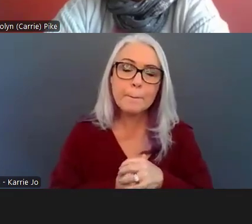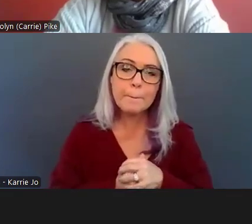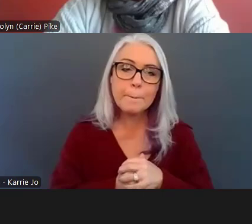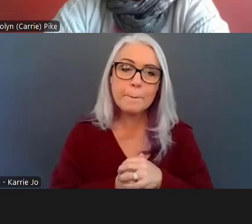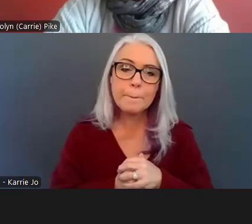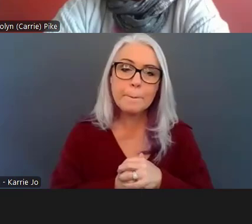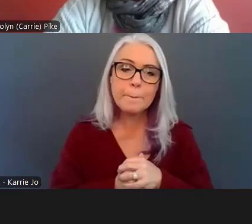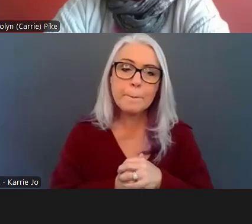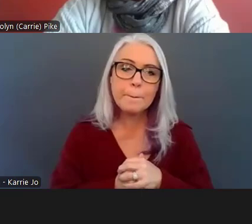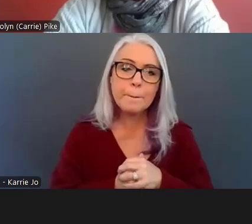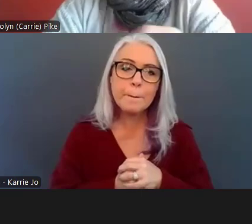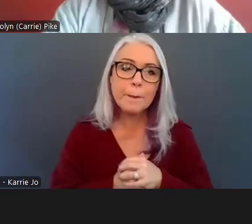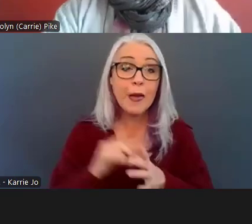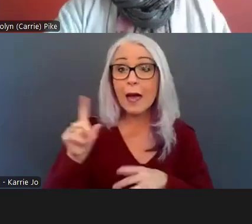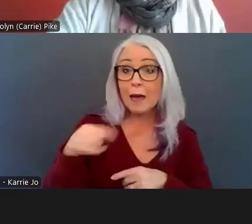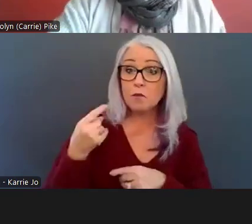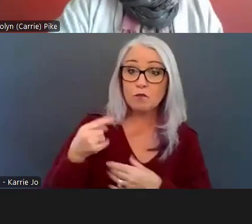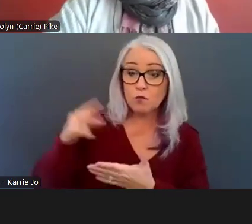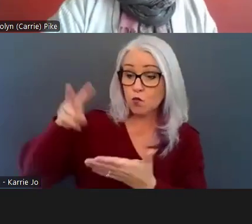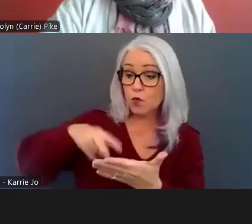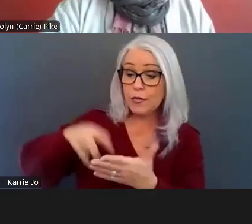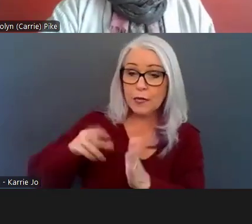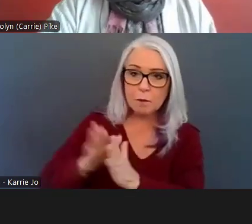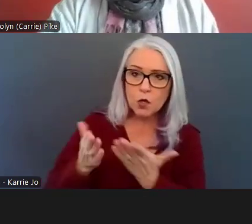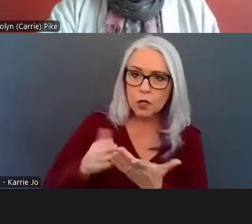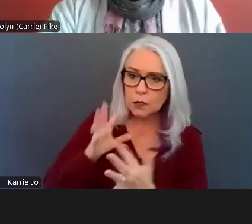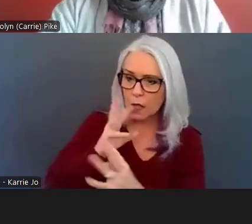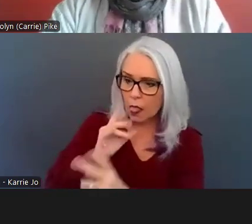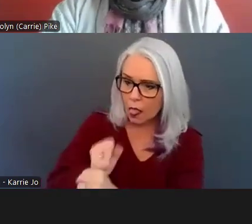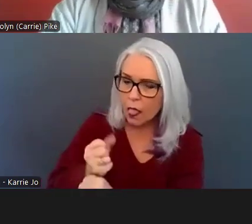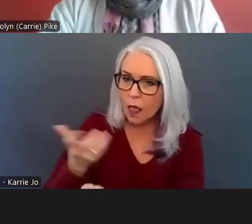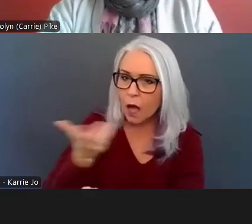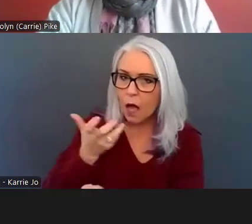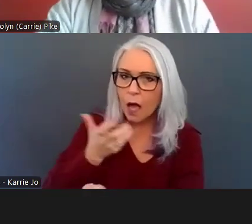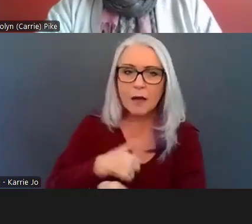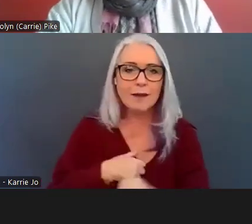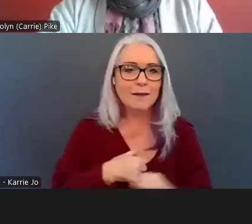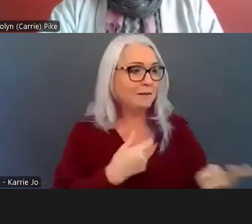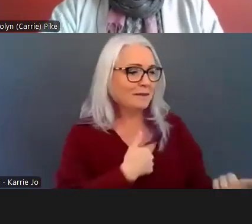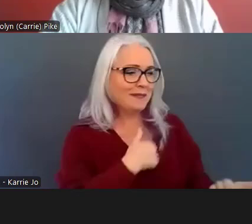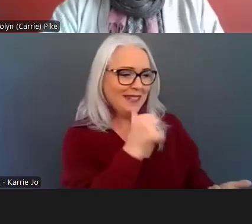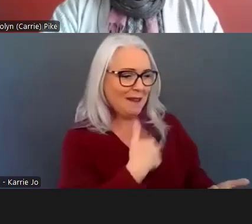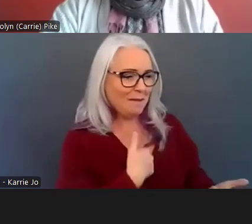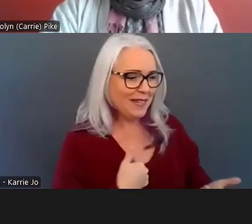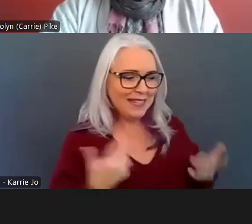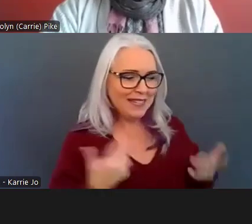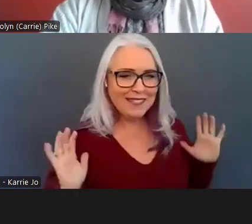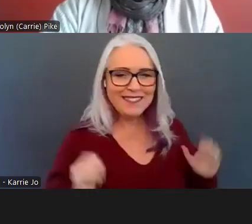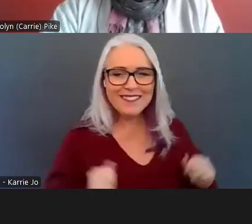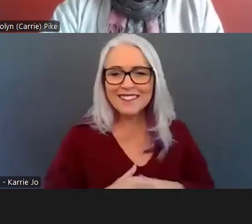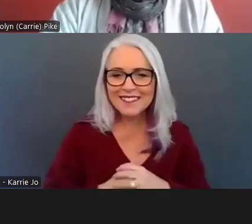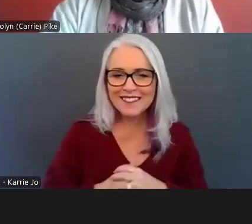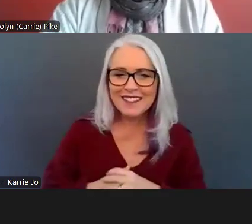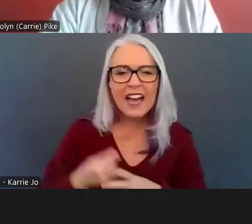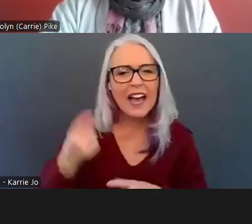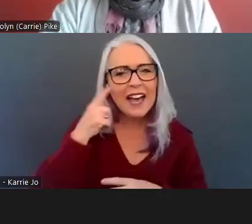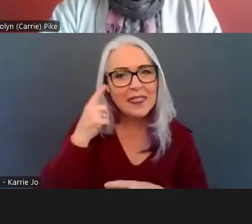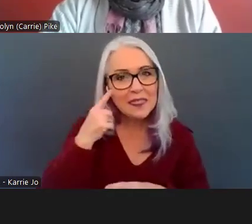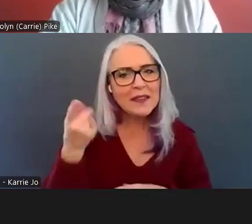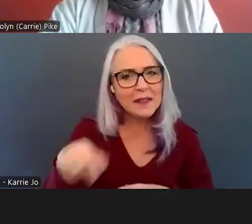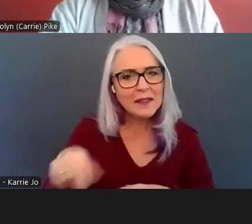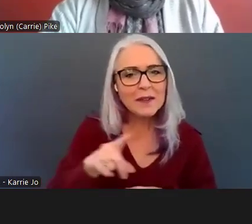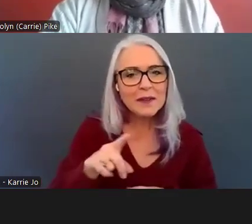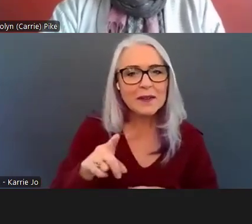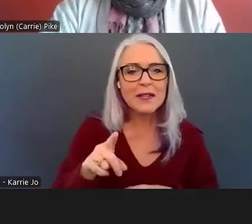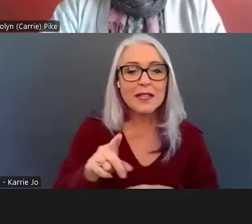Only because I'm reading books about it right now and going, oh my gosh. Not me, Tony. Yeah, I mean, I think it's always mycorrhizae is cool because it was